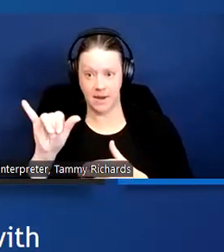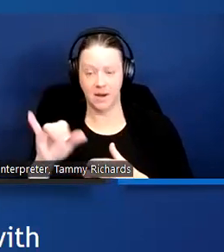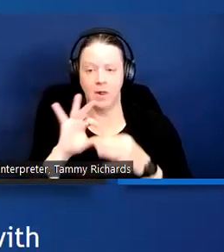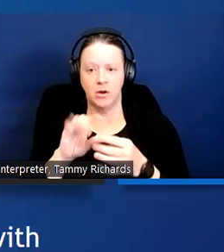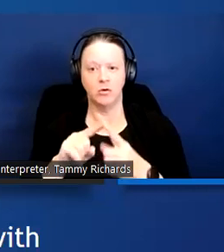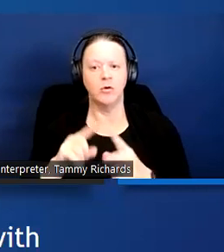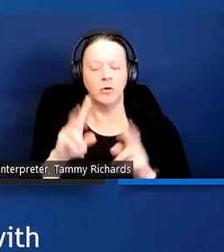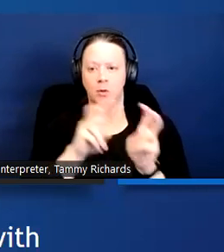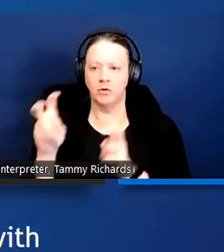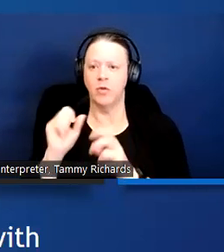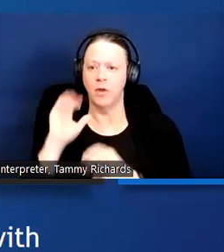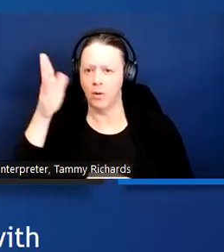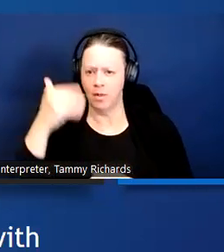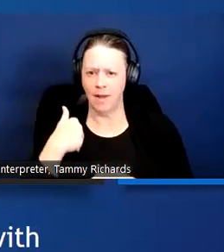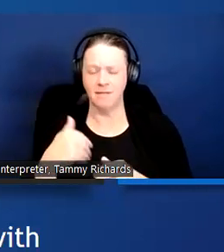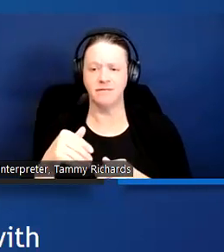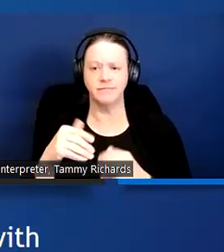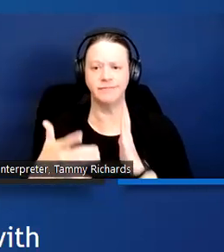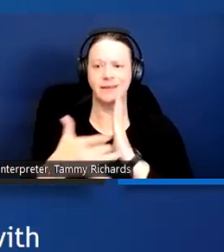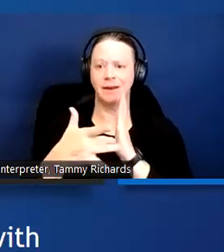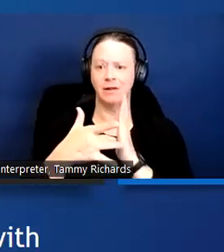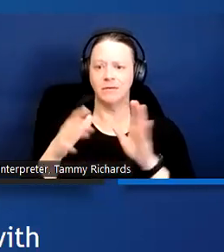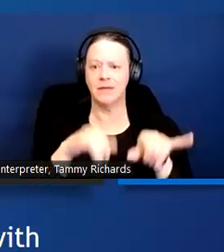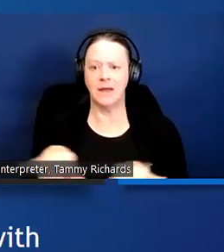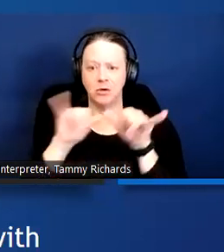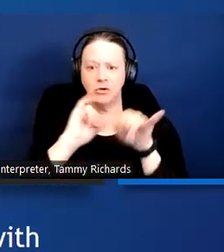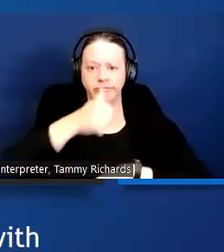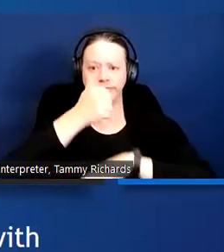have technical standards as well.